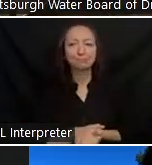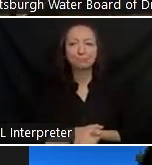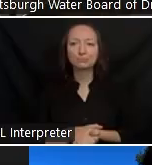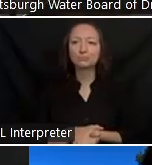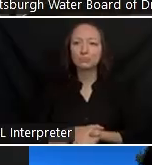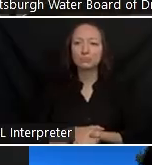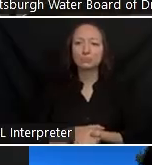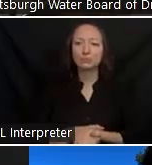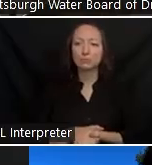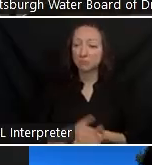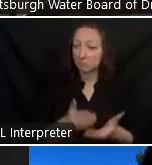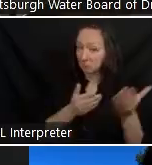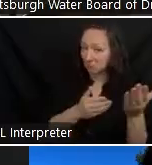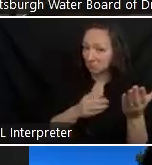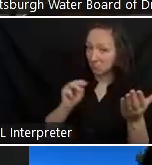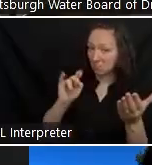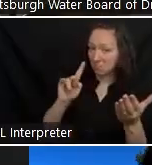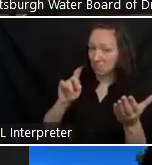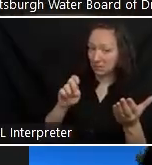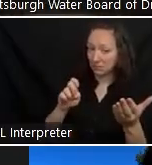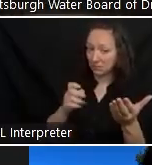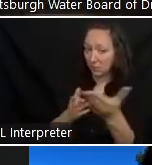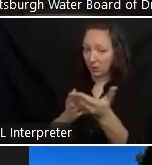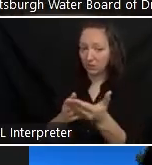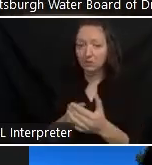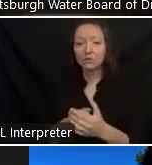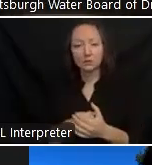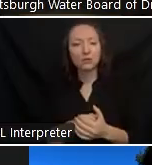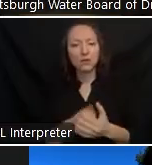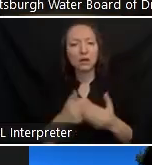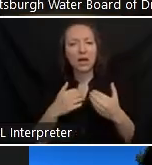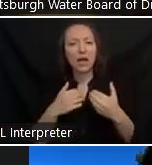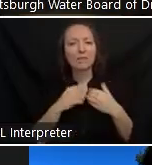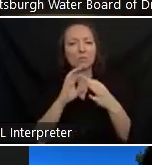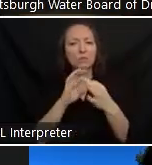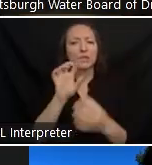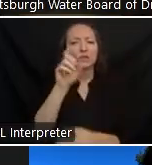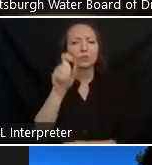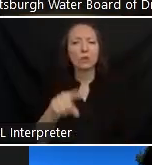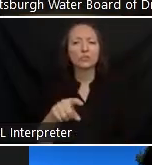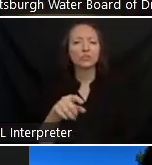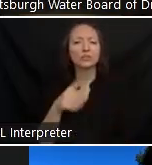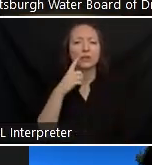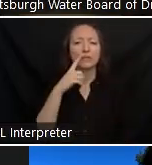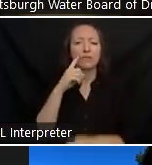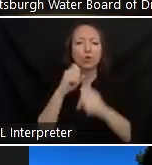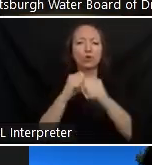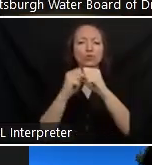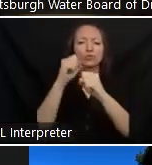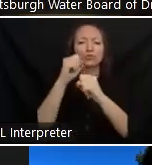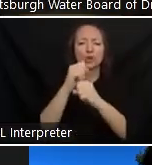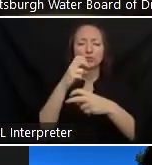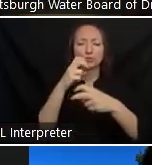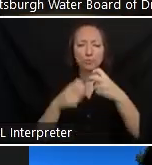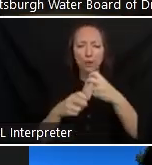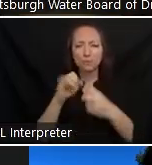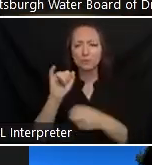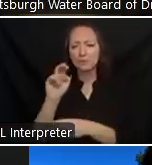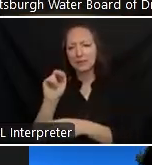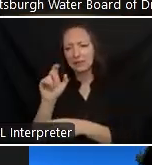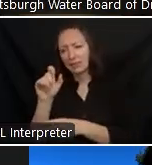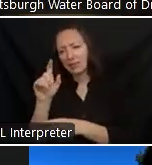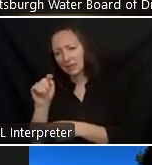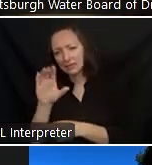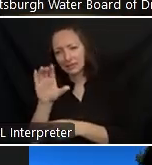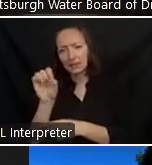Go ahead, Mike. Go ahead. Oh, yeah, I had a related question, Rachel, which is just for the structural issues in the inlets and catch basins, how often